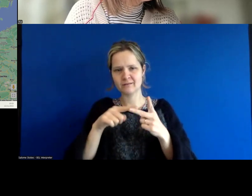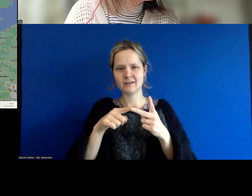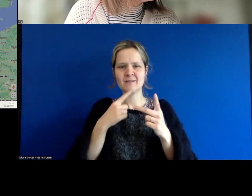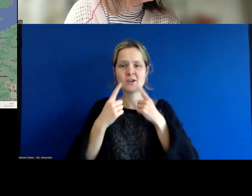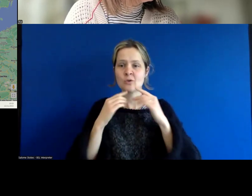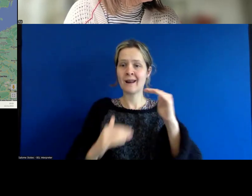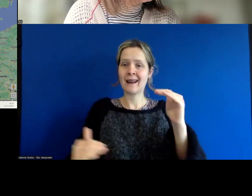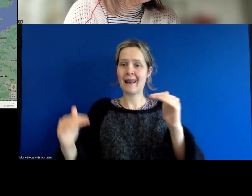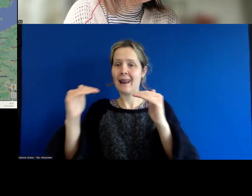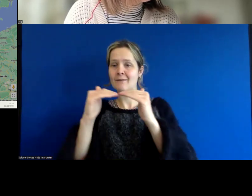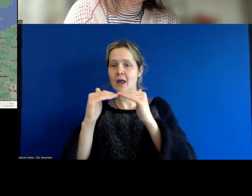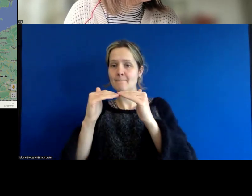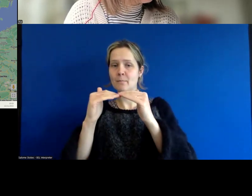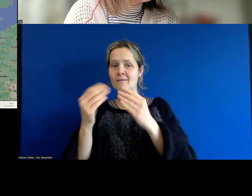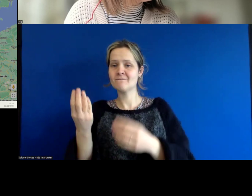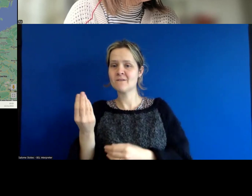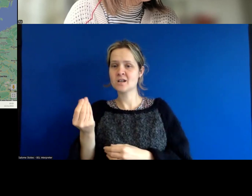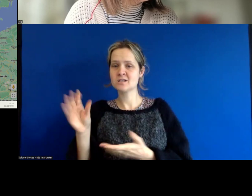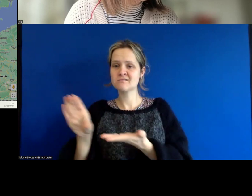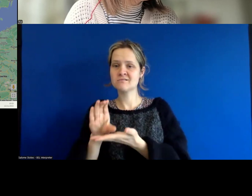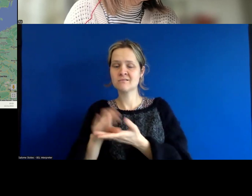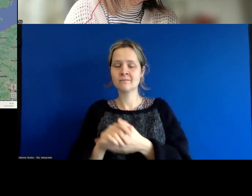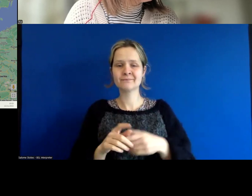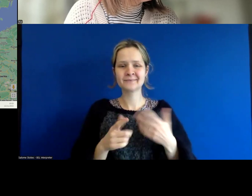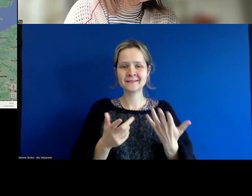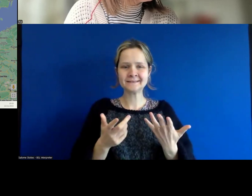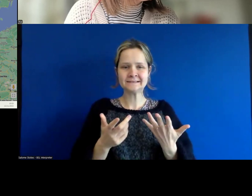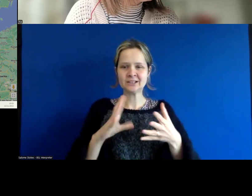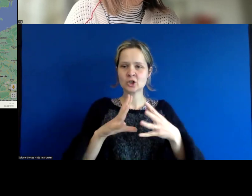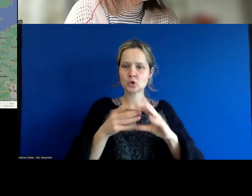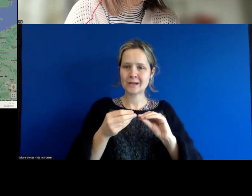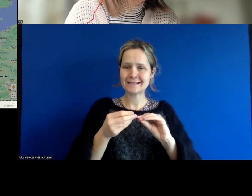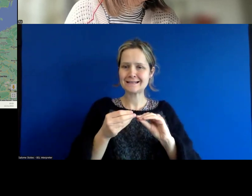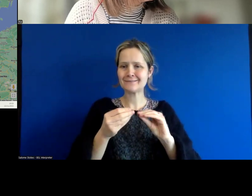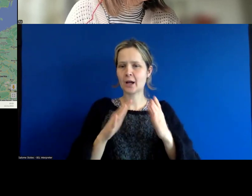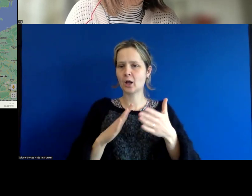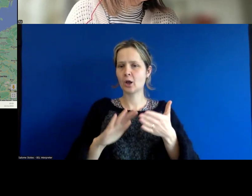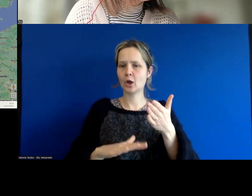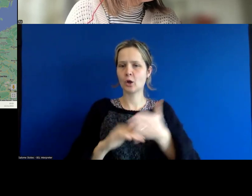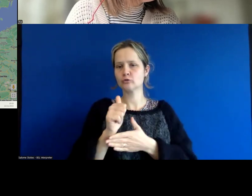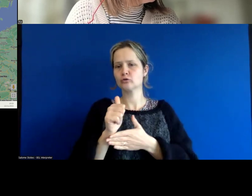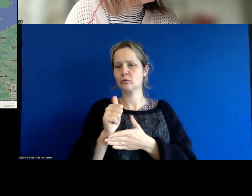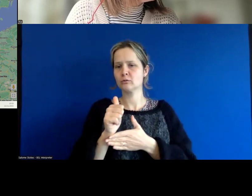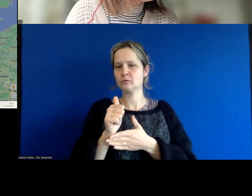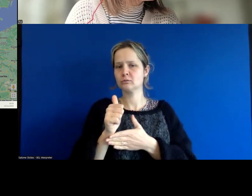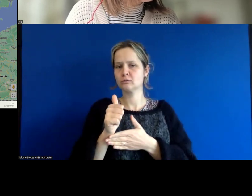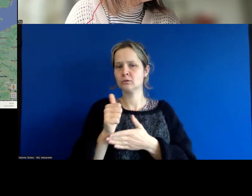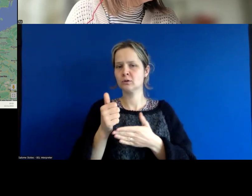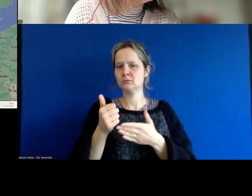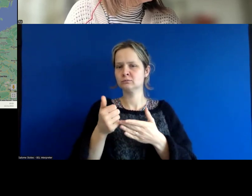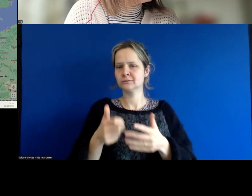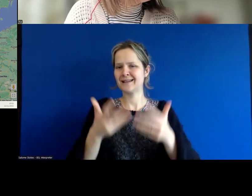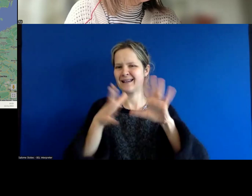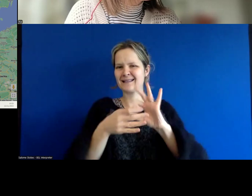Fund. We also have creative and cultural economy data, so percentage of employees, for